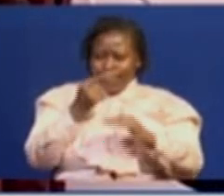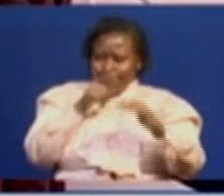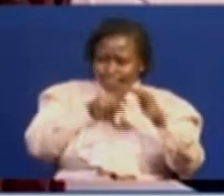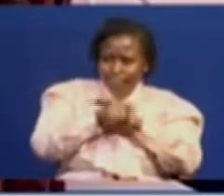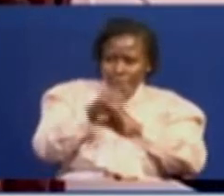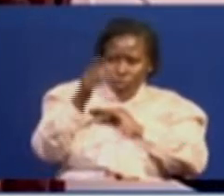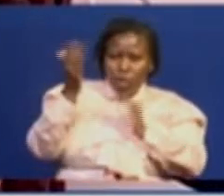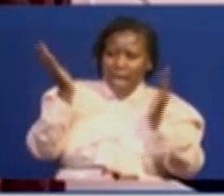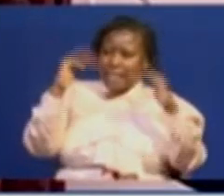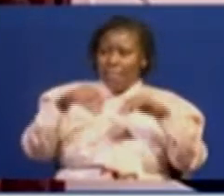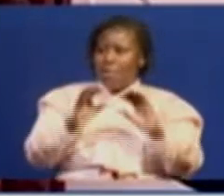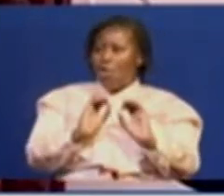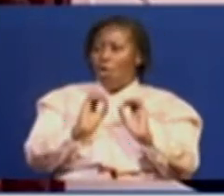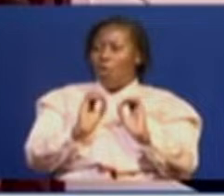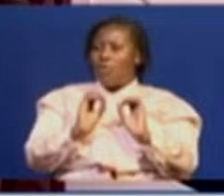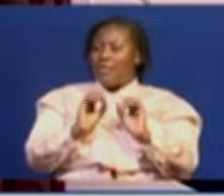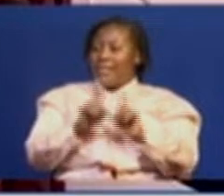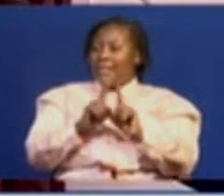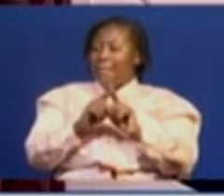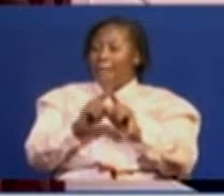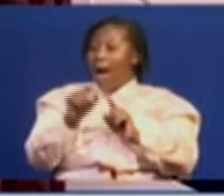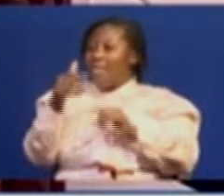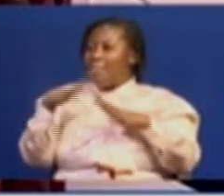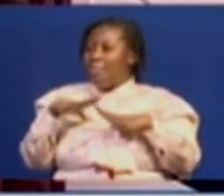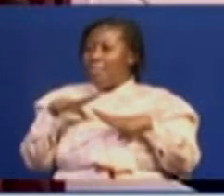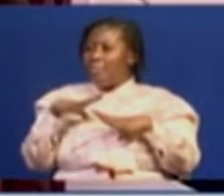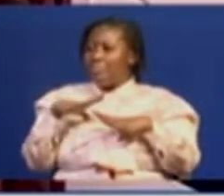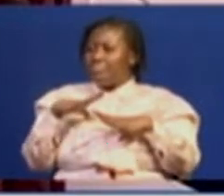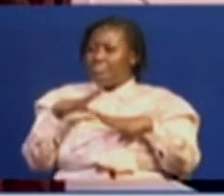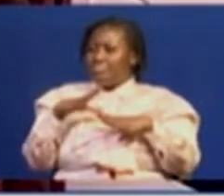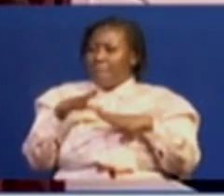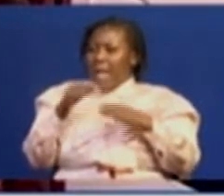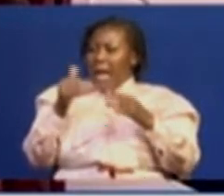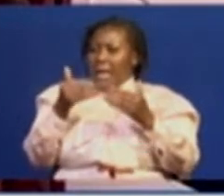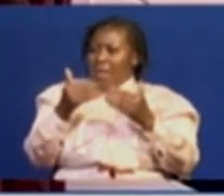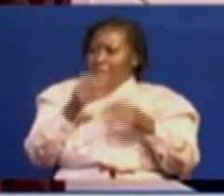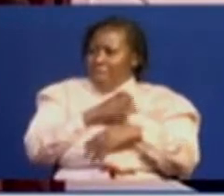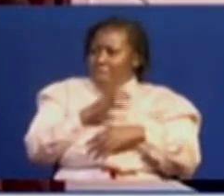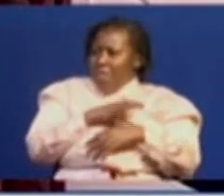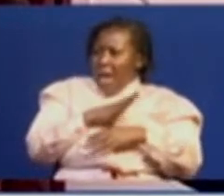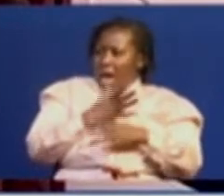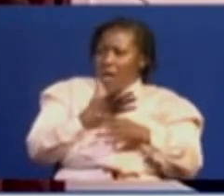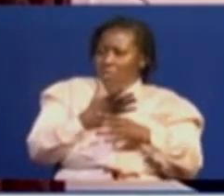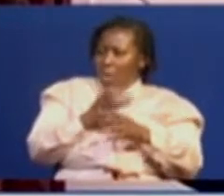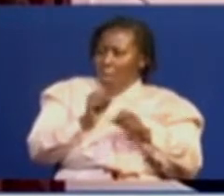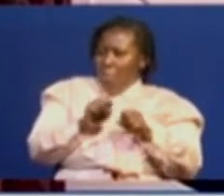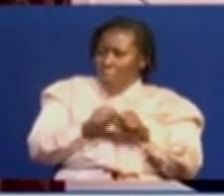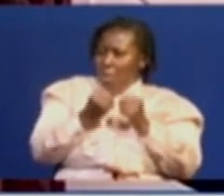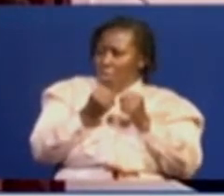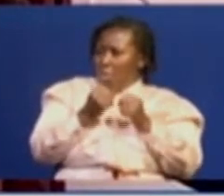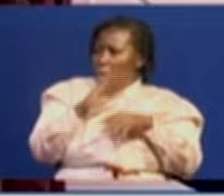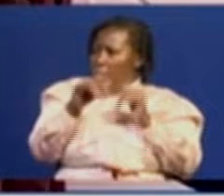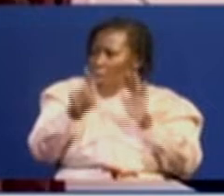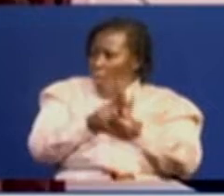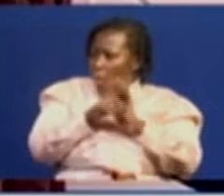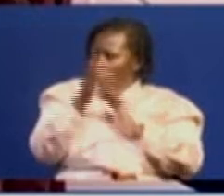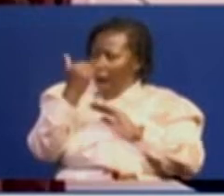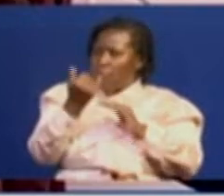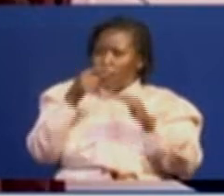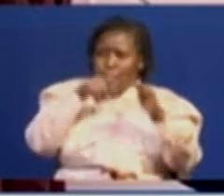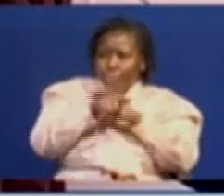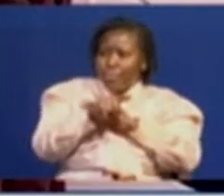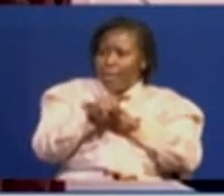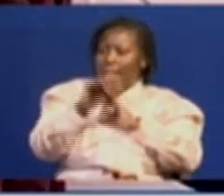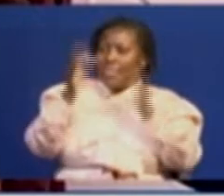the assembly. And even there are some people who are threatened that they would block all the roads such that we don't get